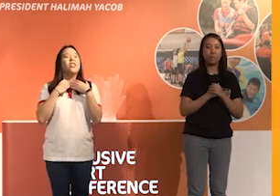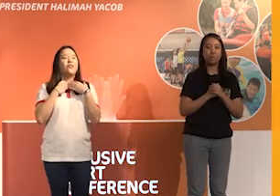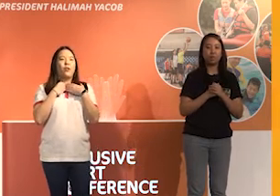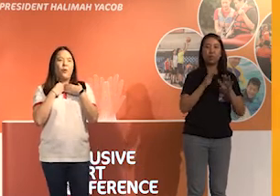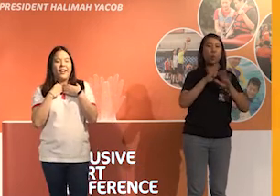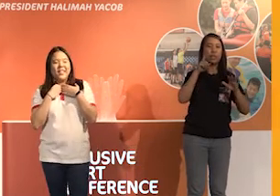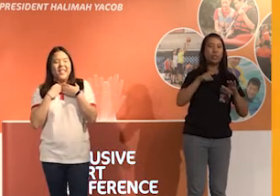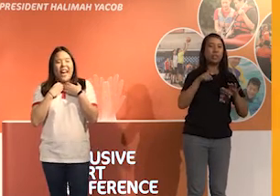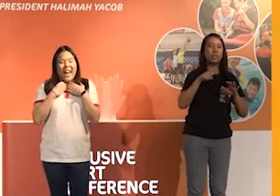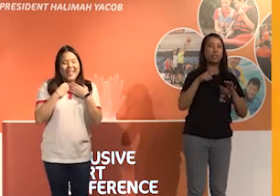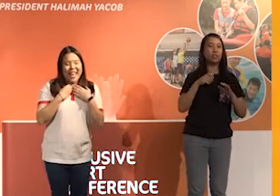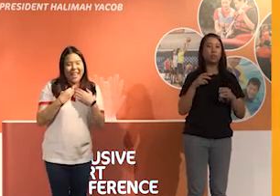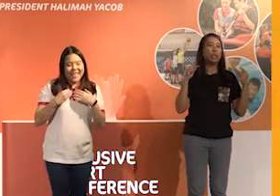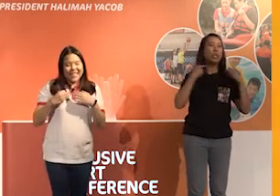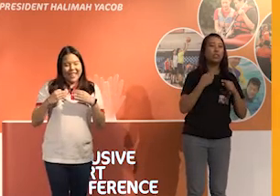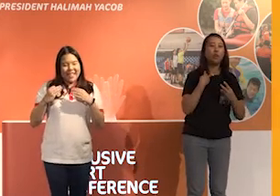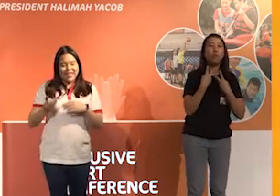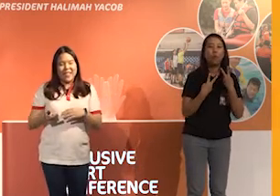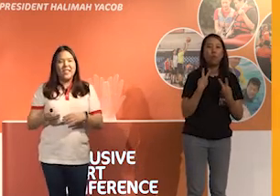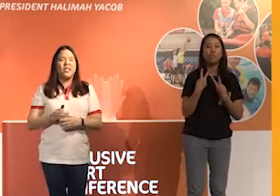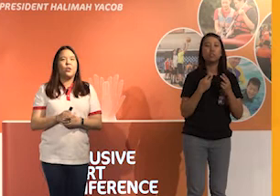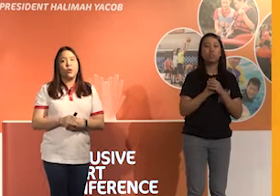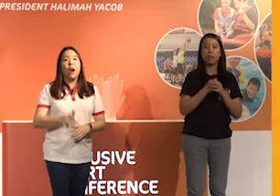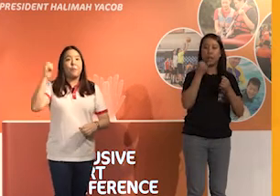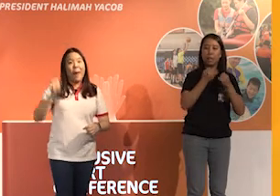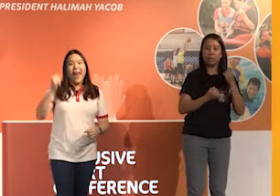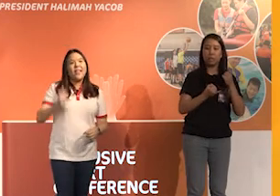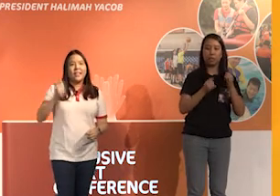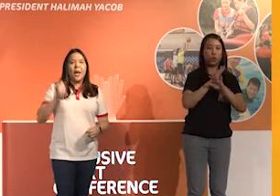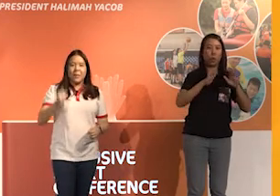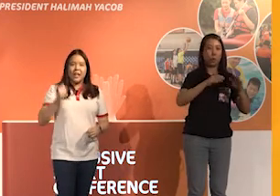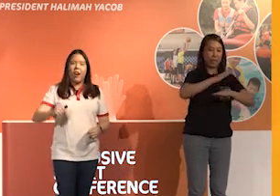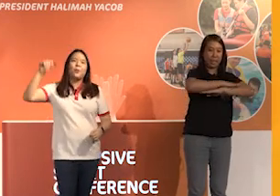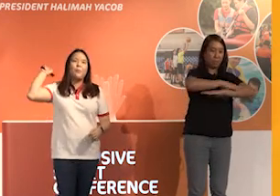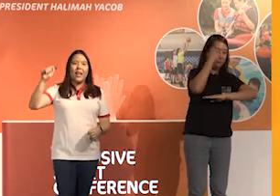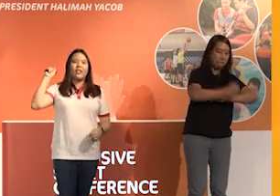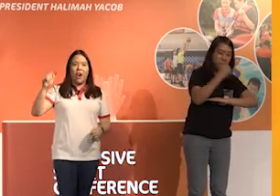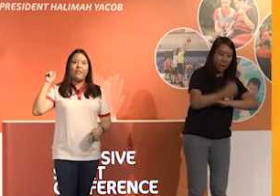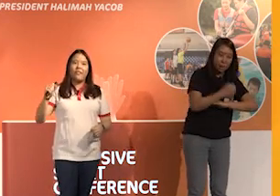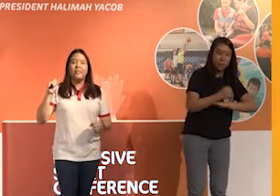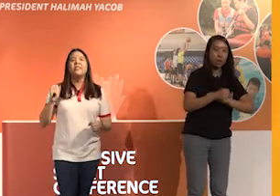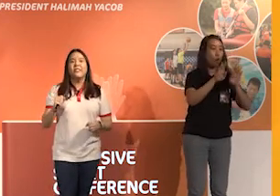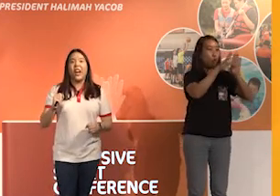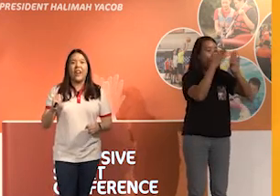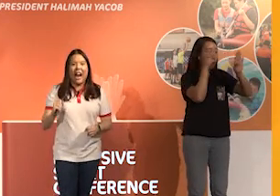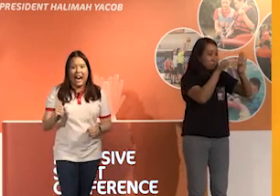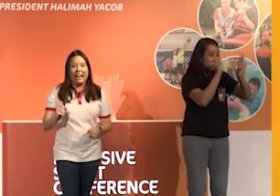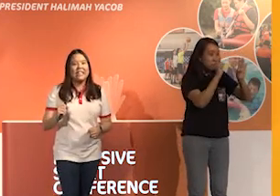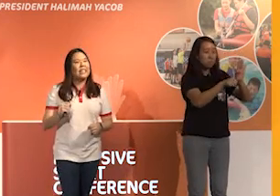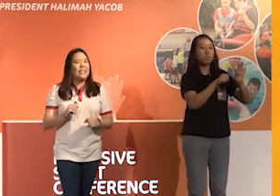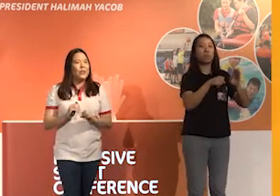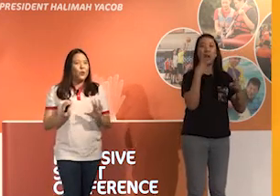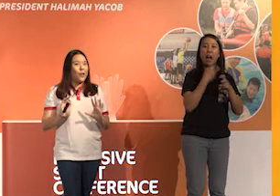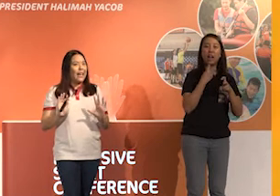your soft voice. And then lastly is do not bang the table or to bang the door very